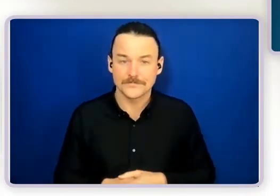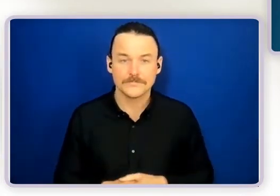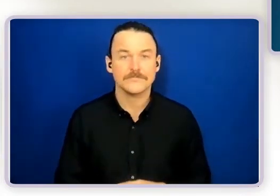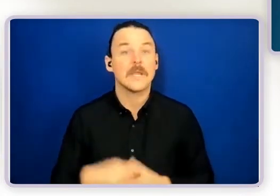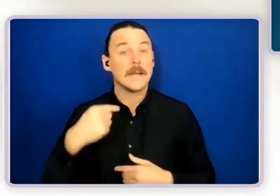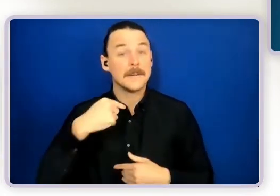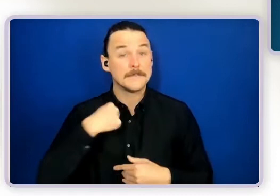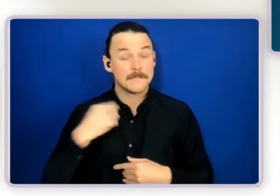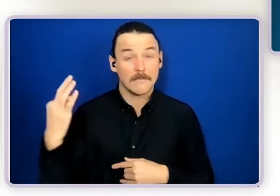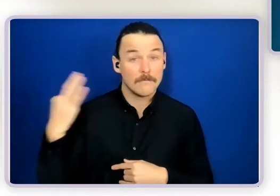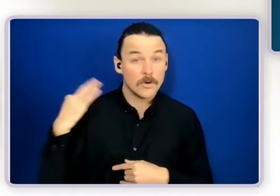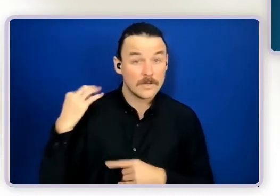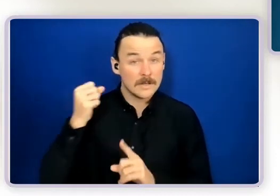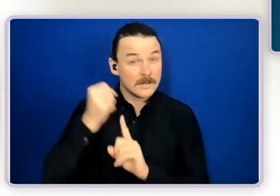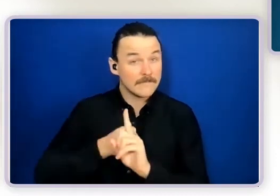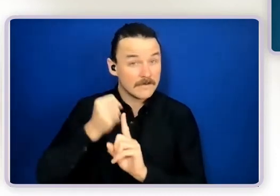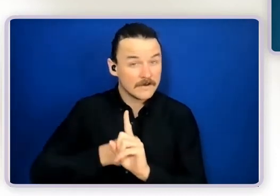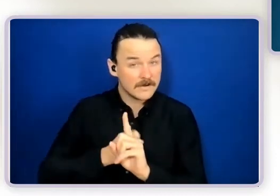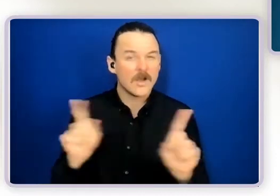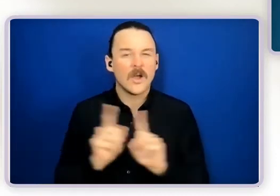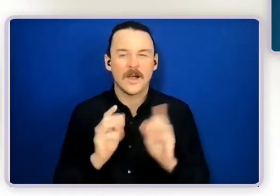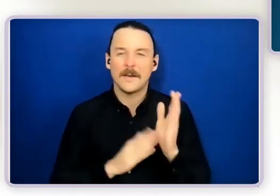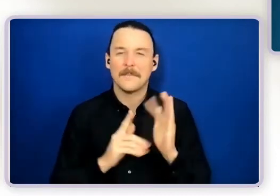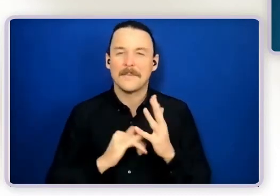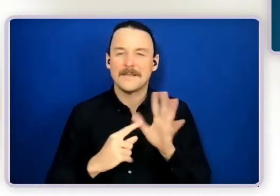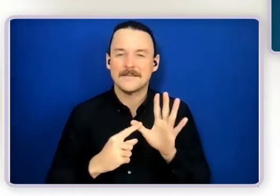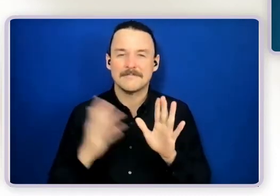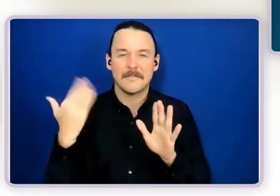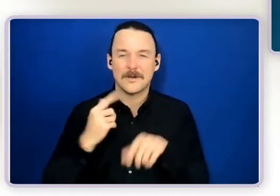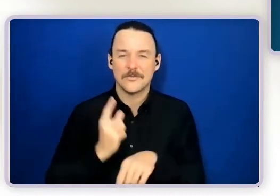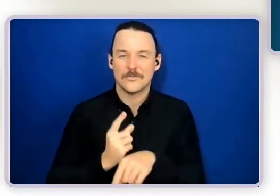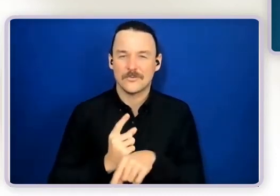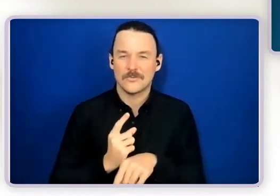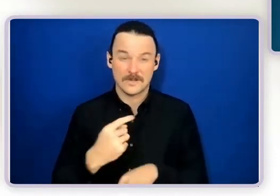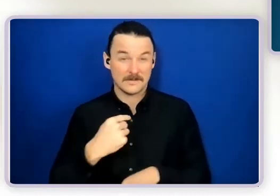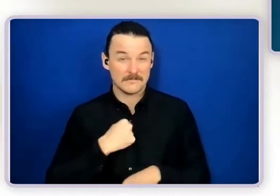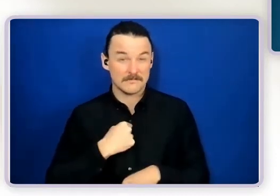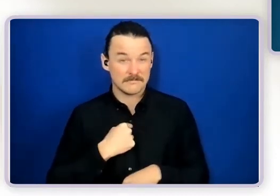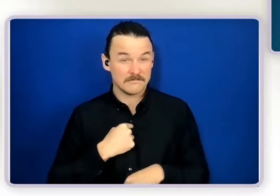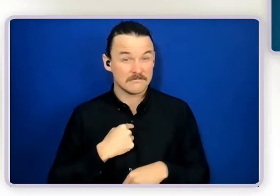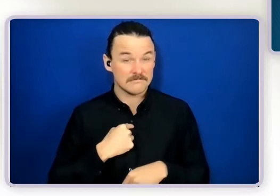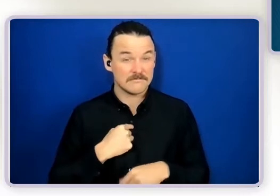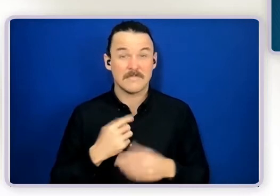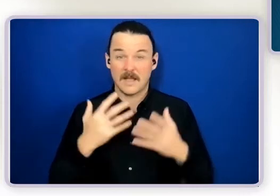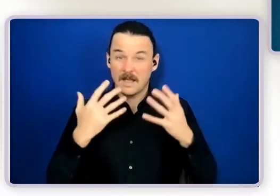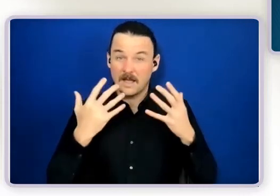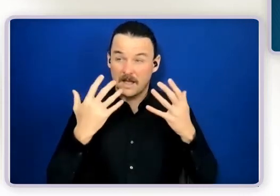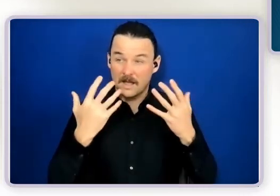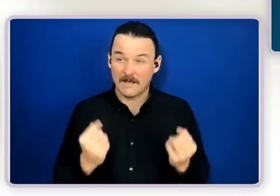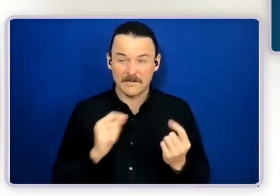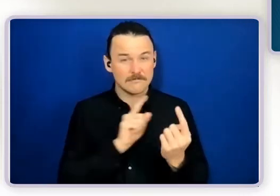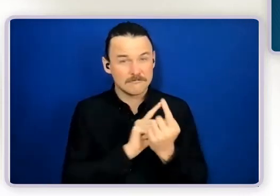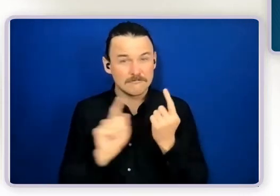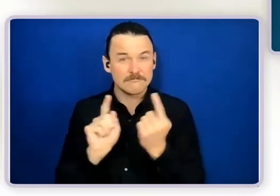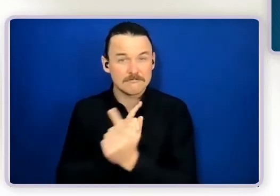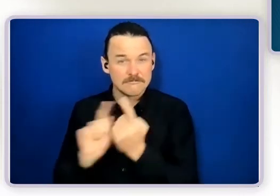as Melissa said, I've come across or been approached by many people,